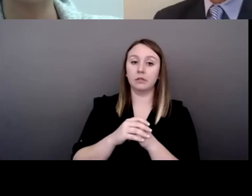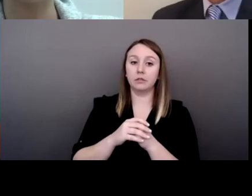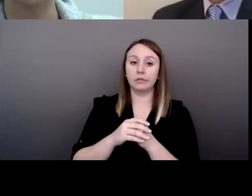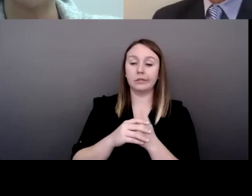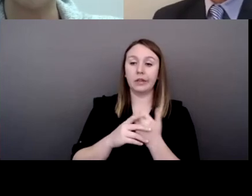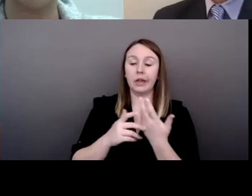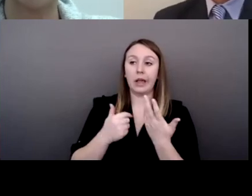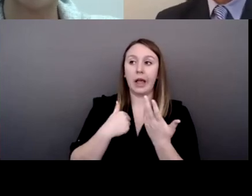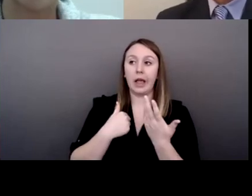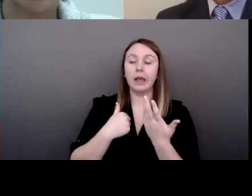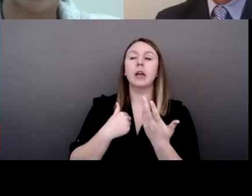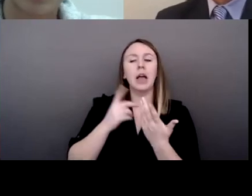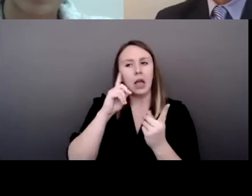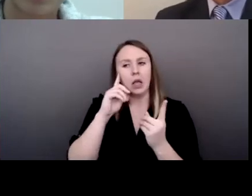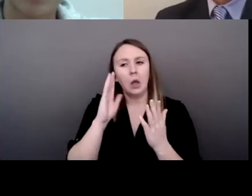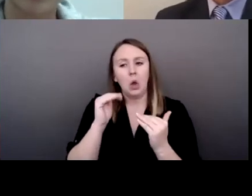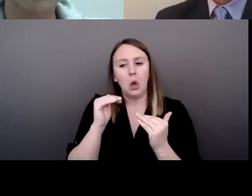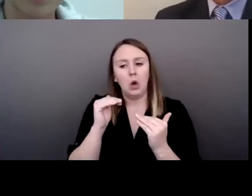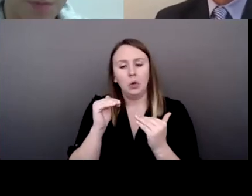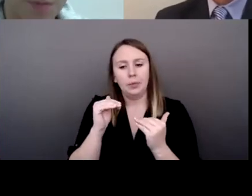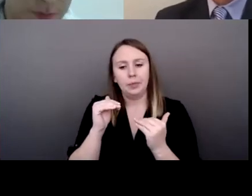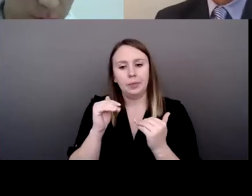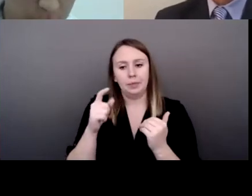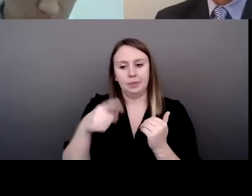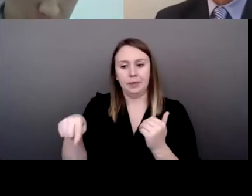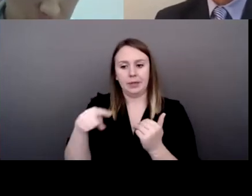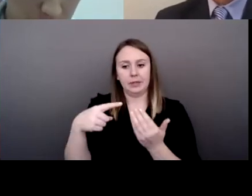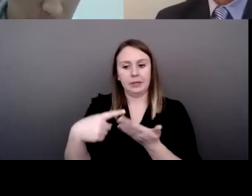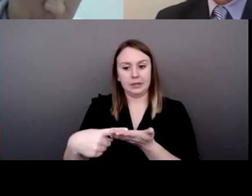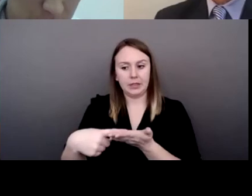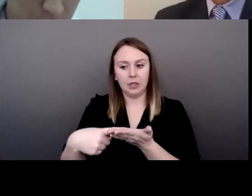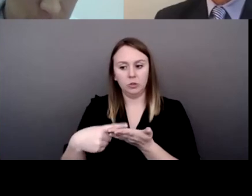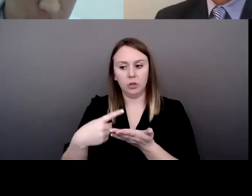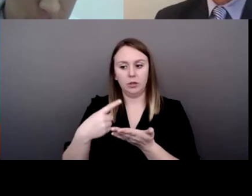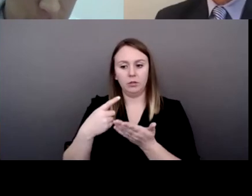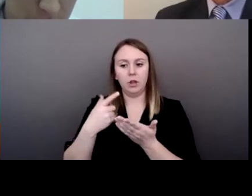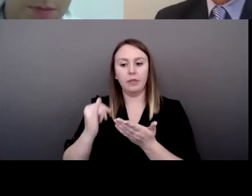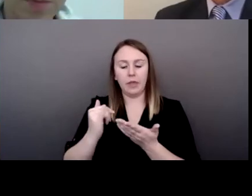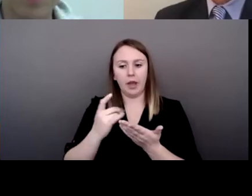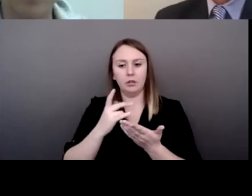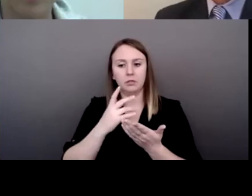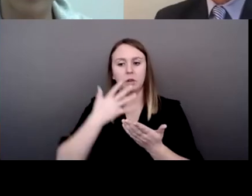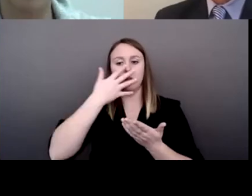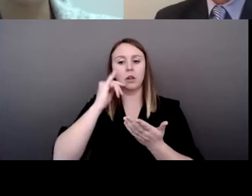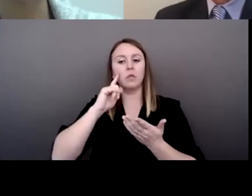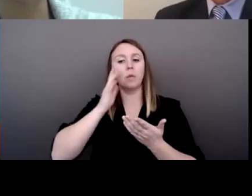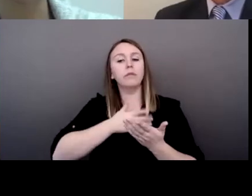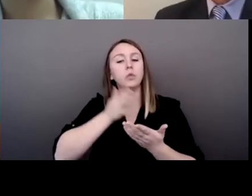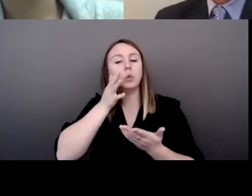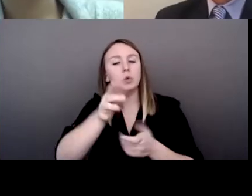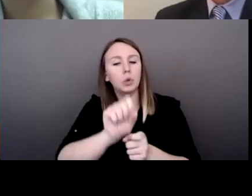is the future of my own work, but it's to understand too